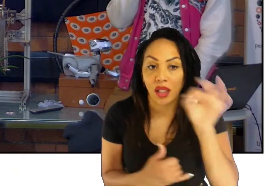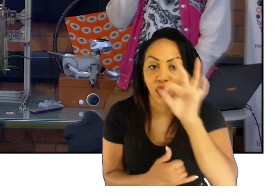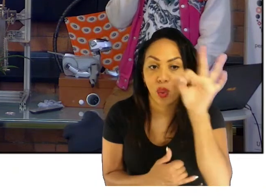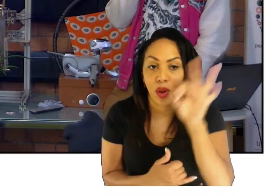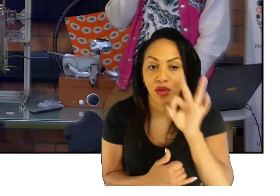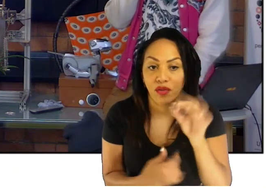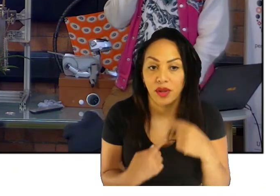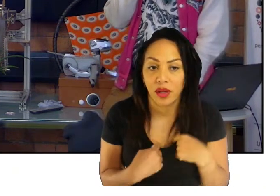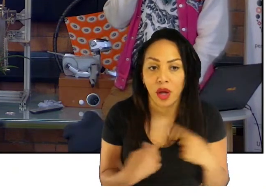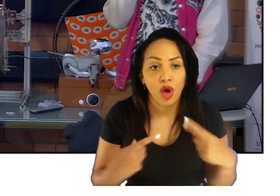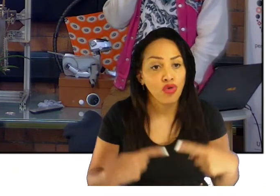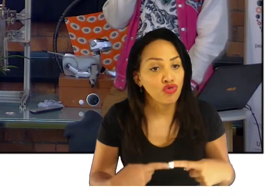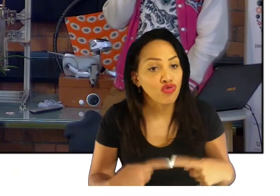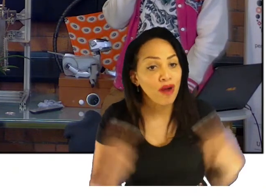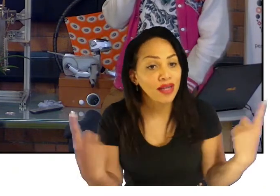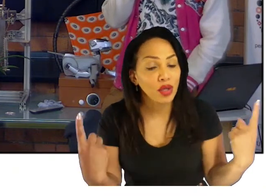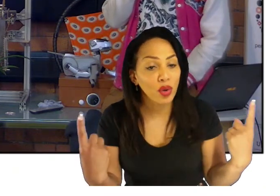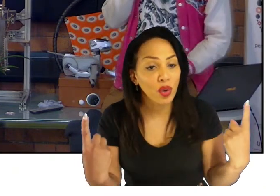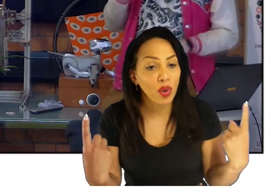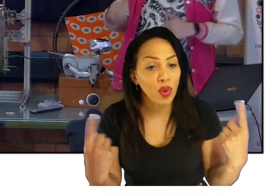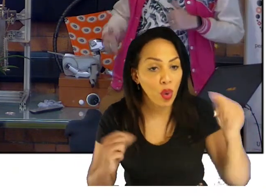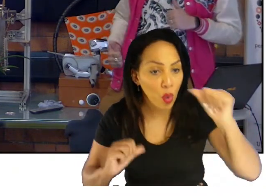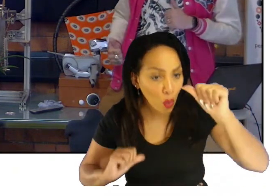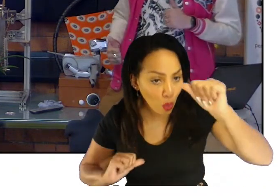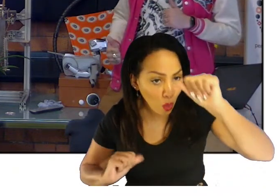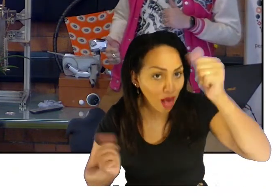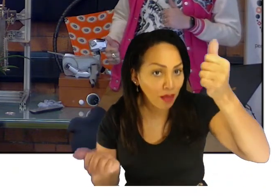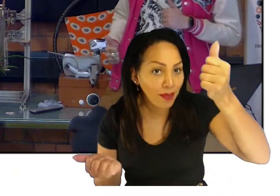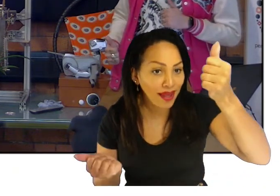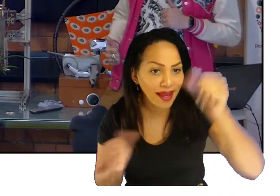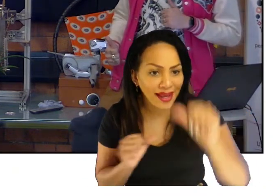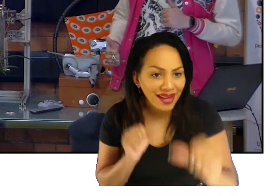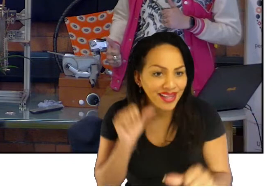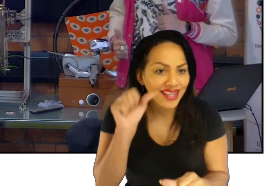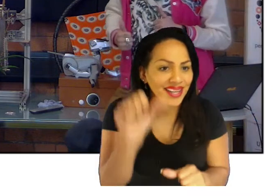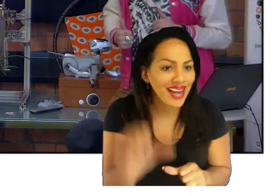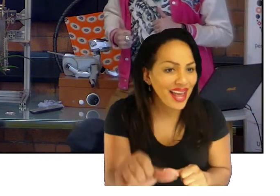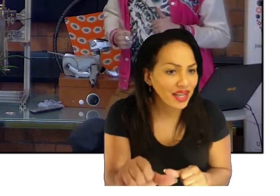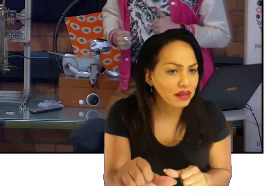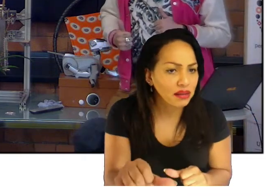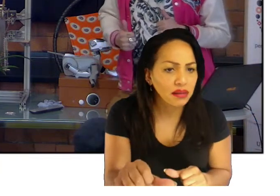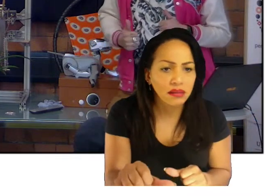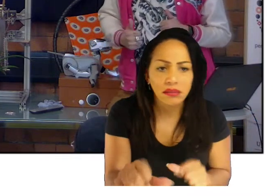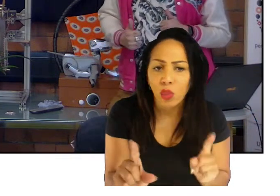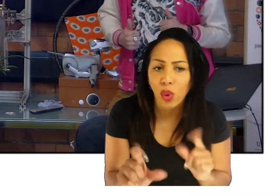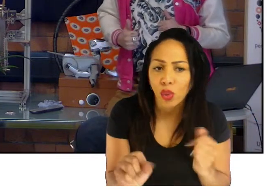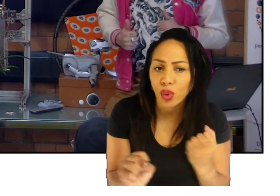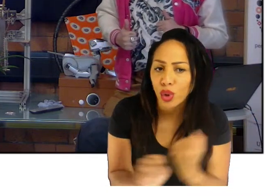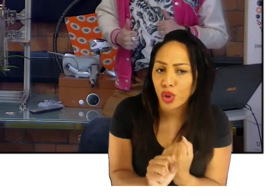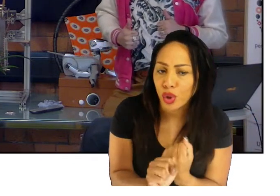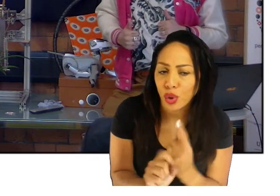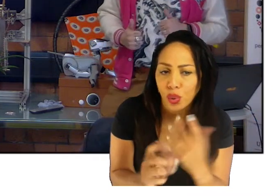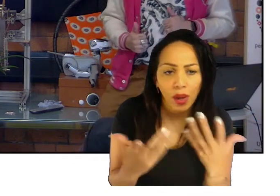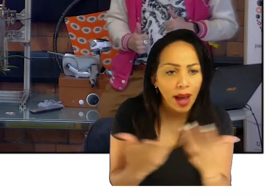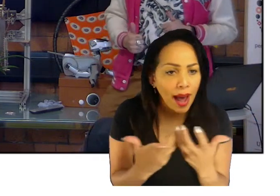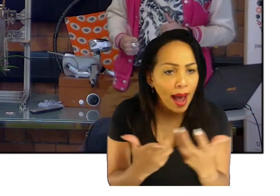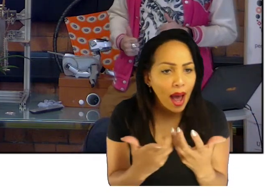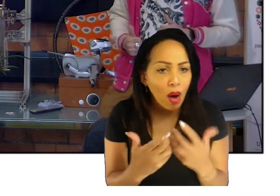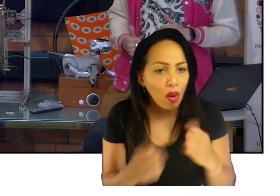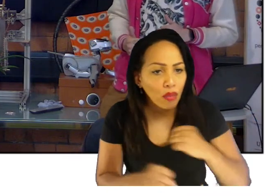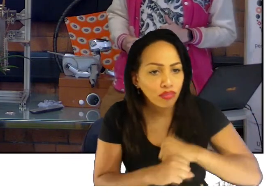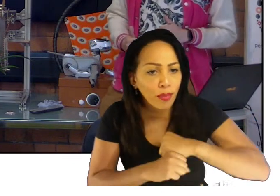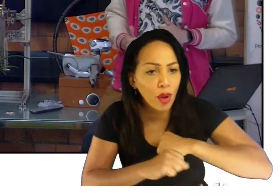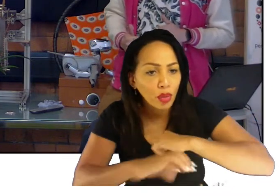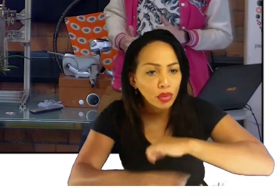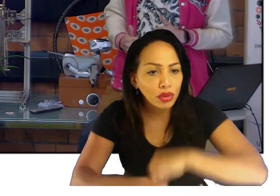radical wellbeing next? How are you getting it out there? thank you. That is a useful